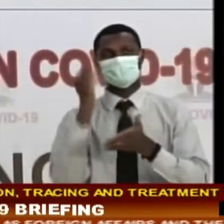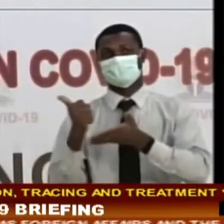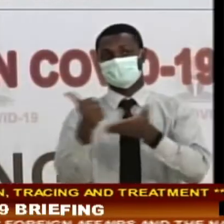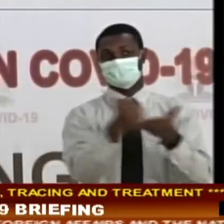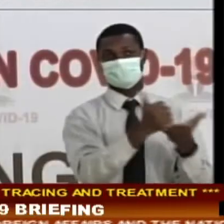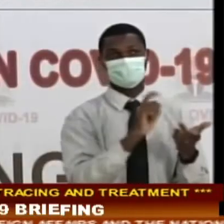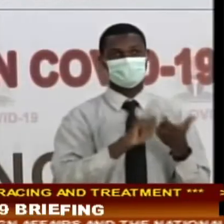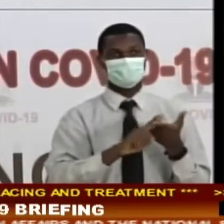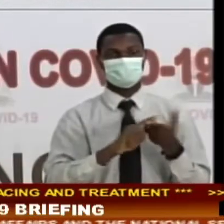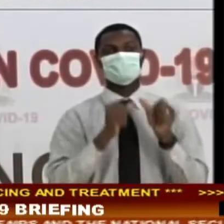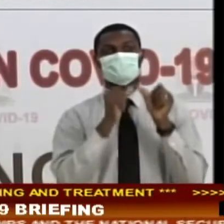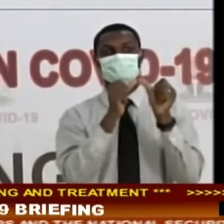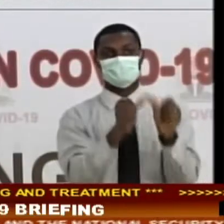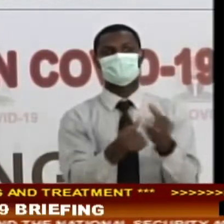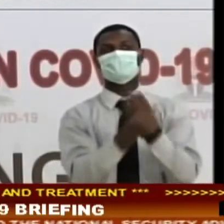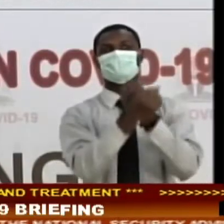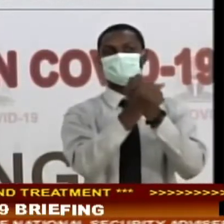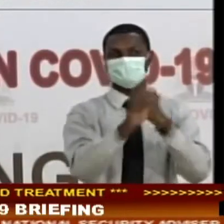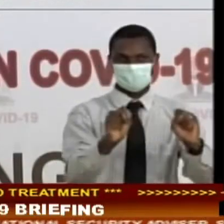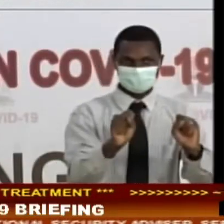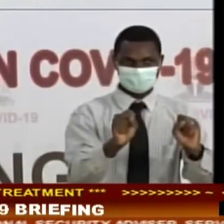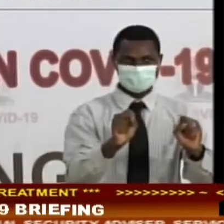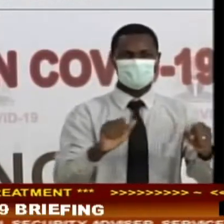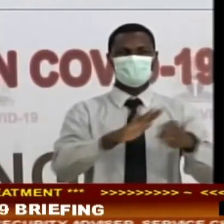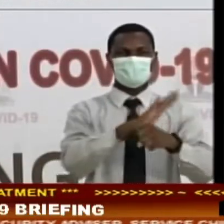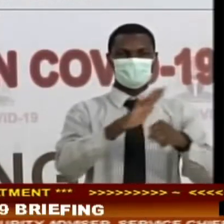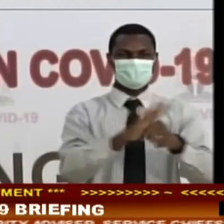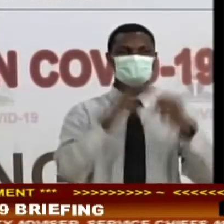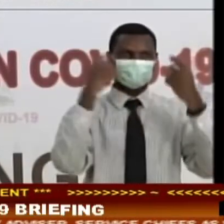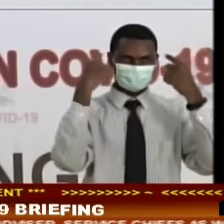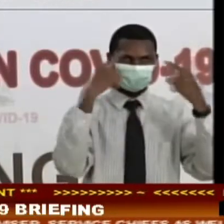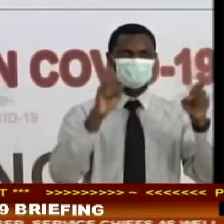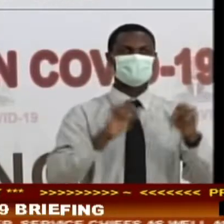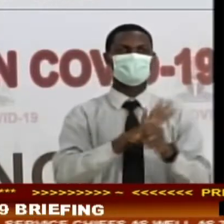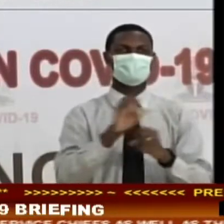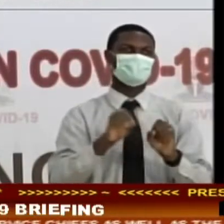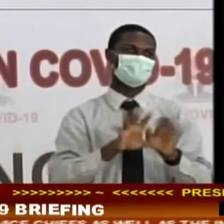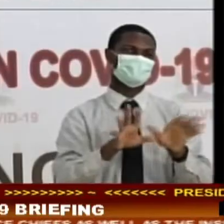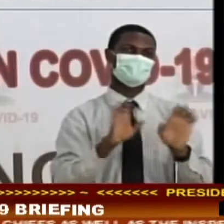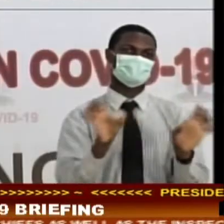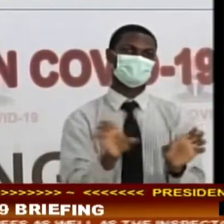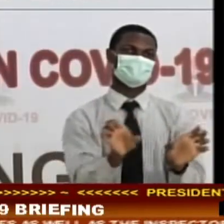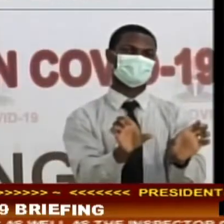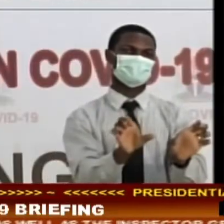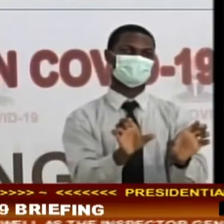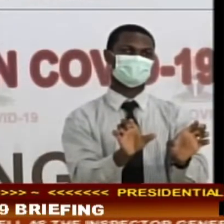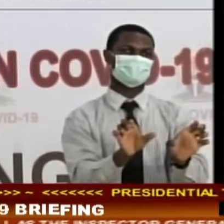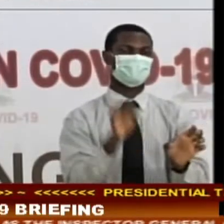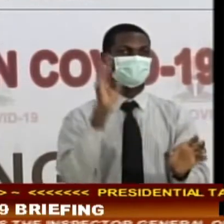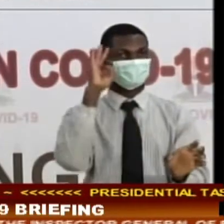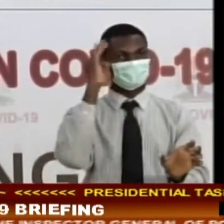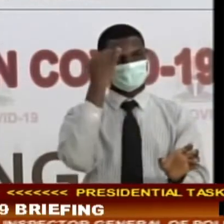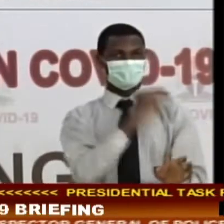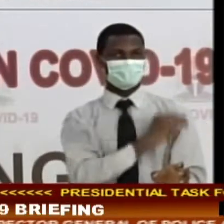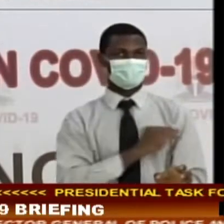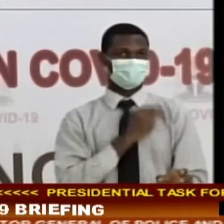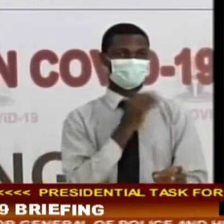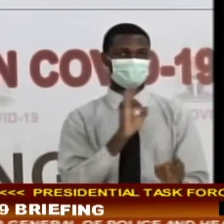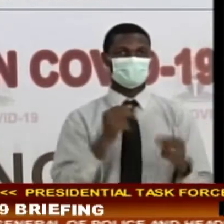comprehensive delivery of covid-19 services the federal ministries of